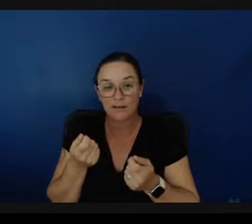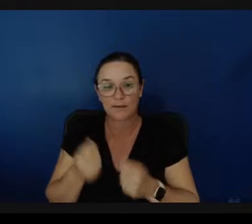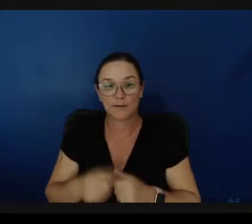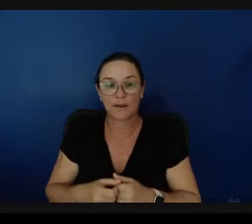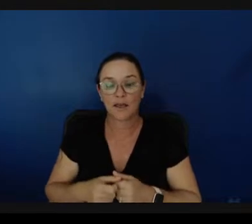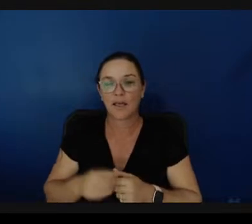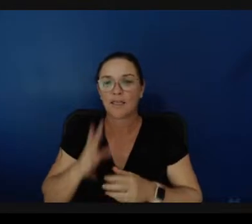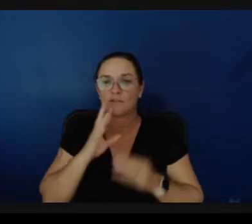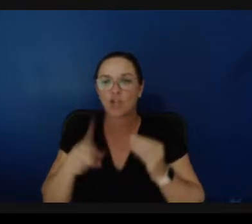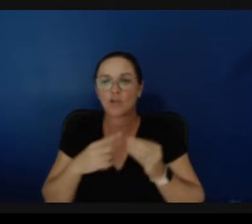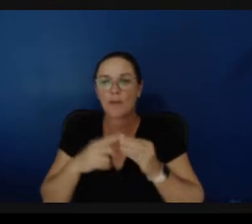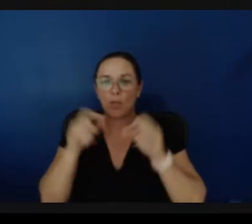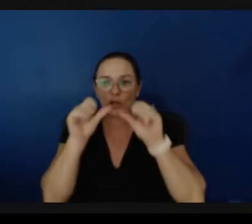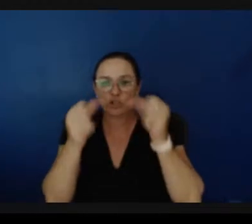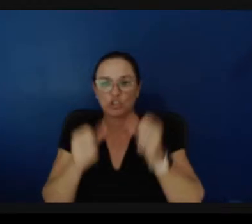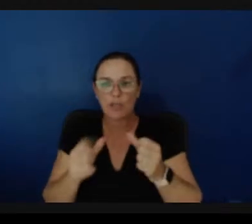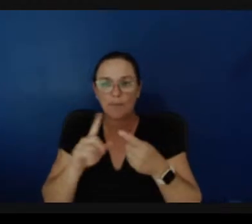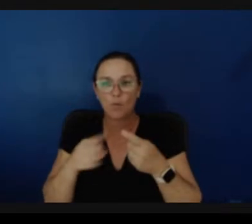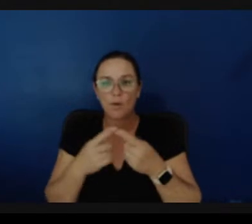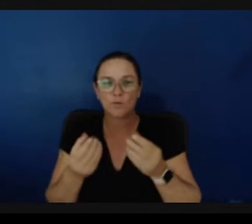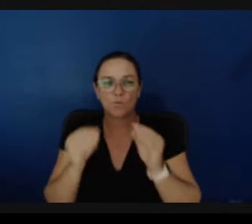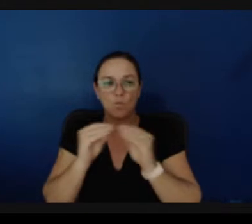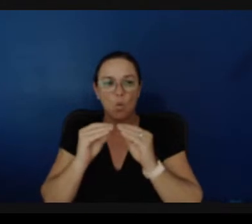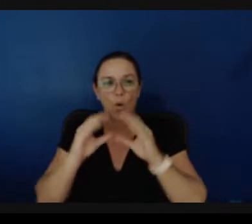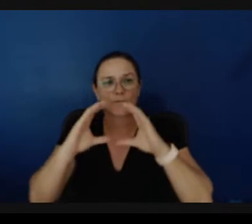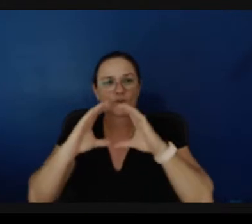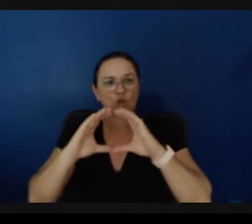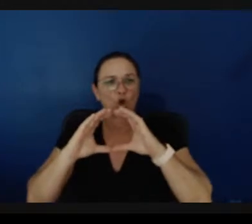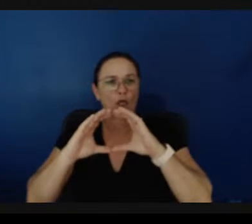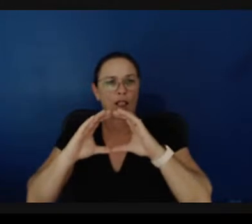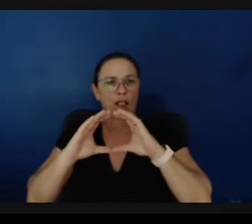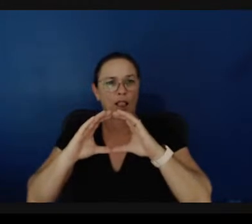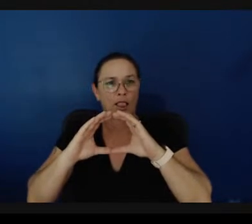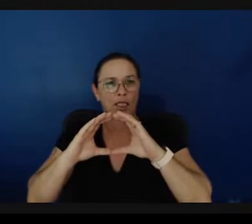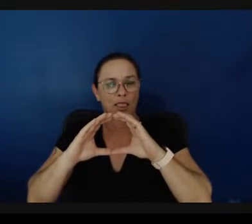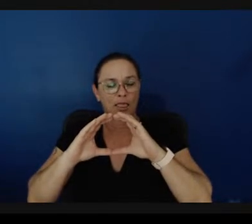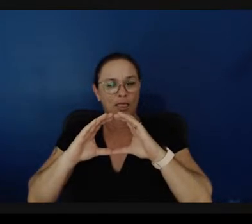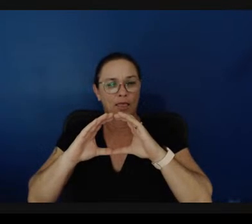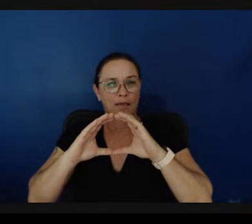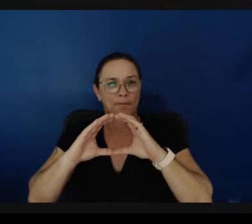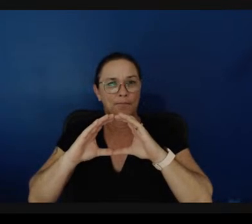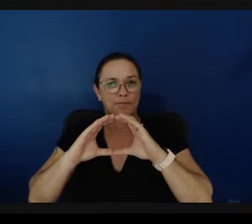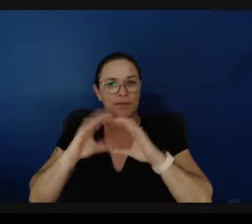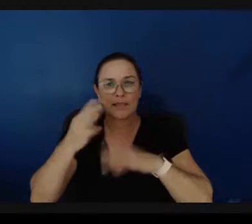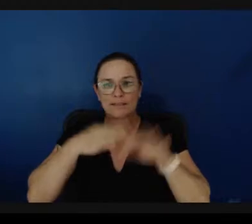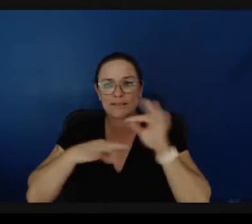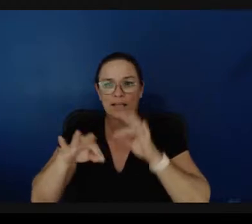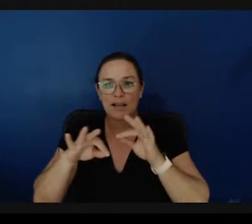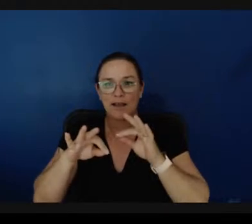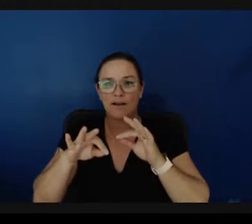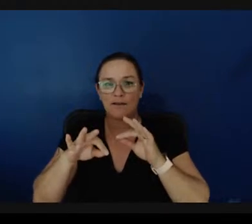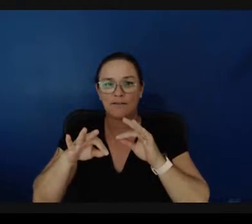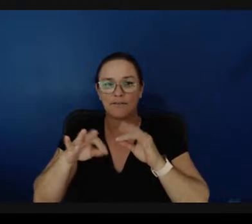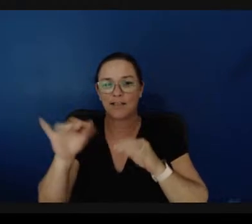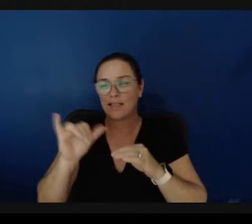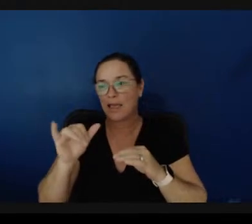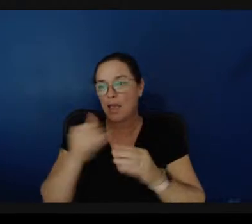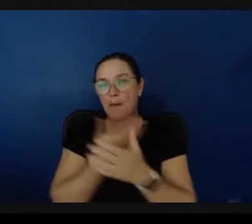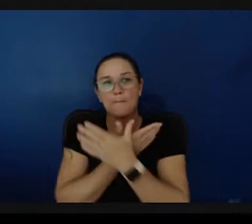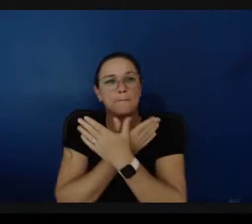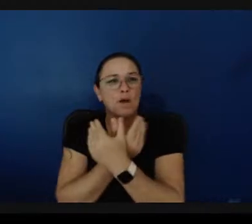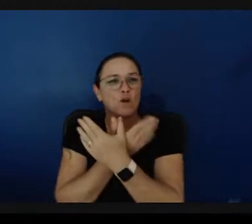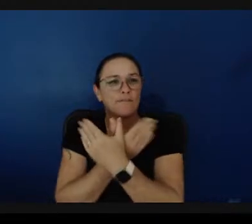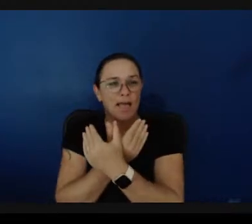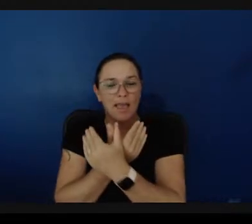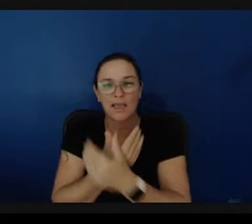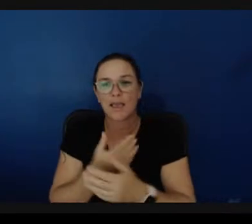shapes of these, and when they're more circular and rather than being like a butterfly shape, then that indicates it's a little bit deeper.